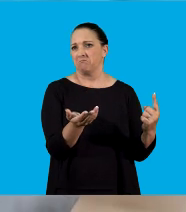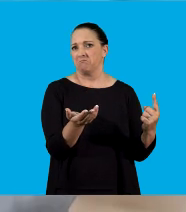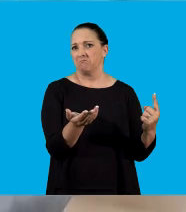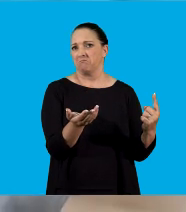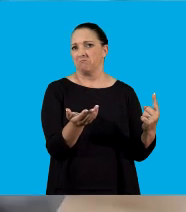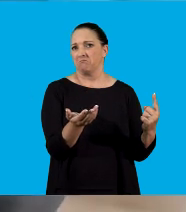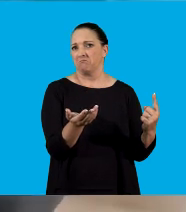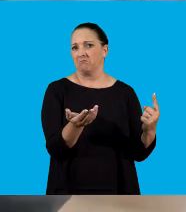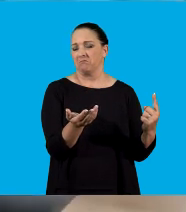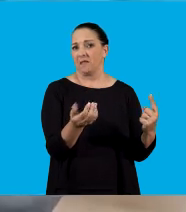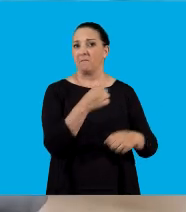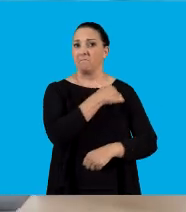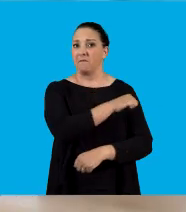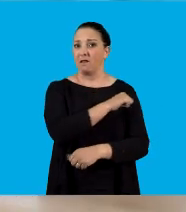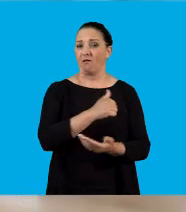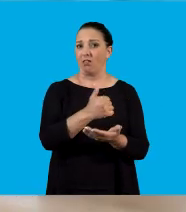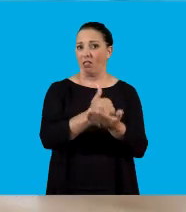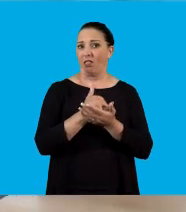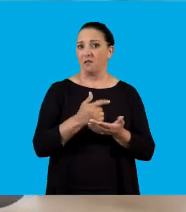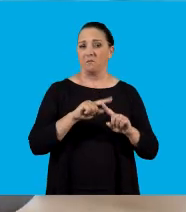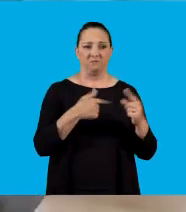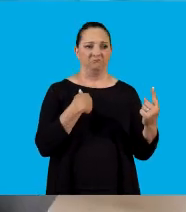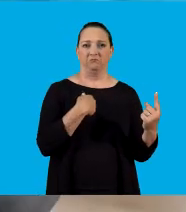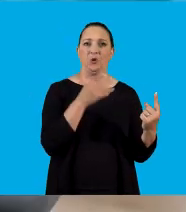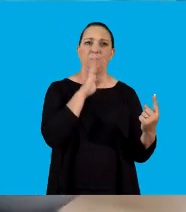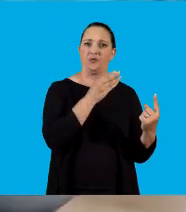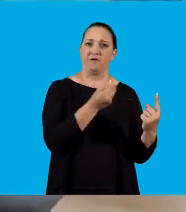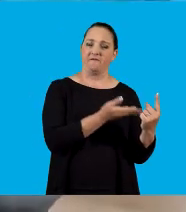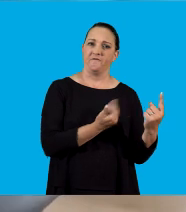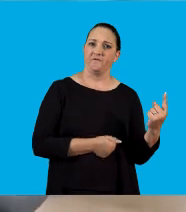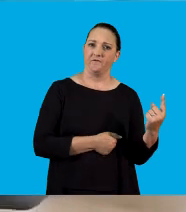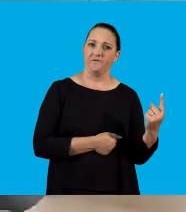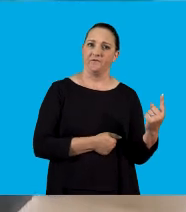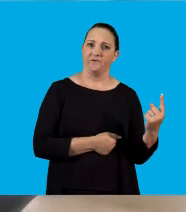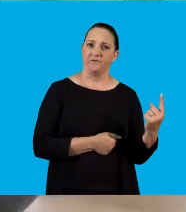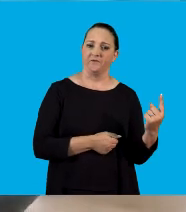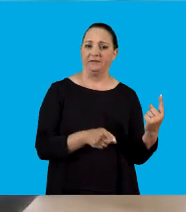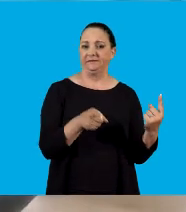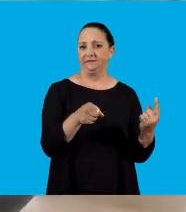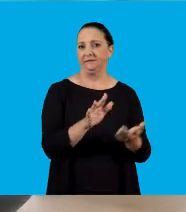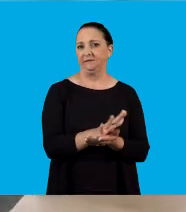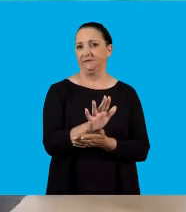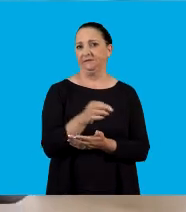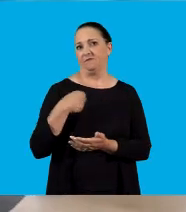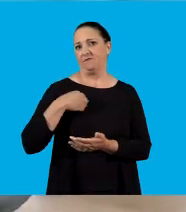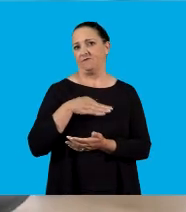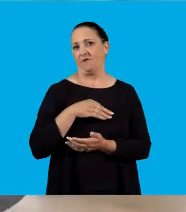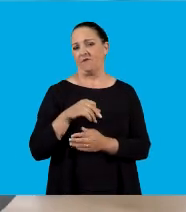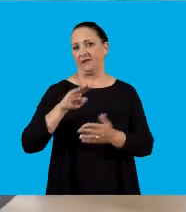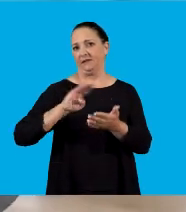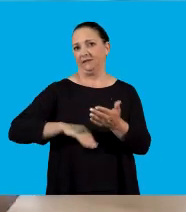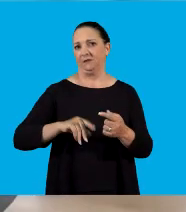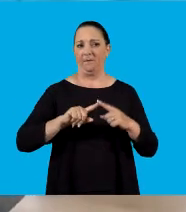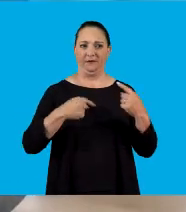a medical aid, but yet I do not get? Why is it that the other one is getting 15% staff discount, but yet with